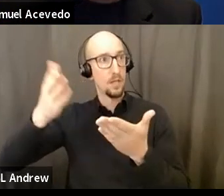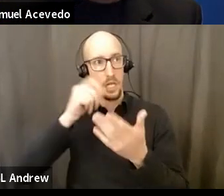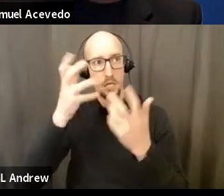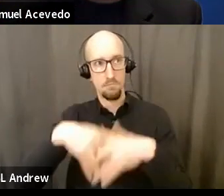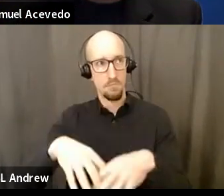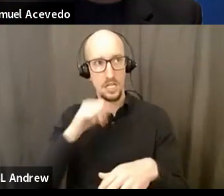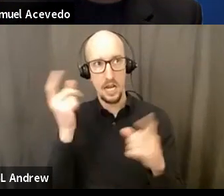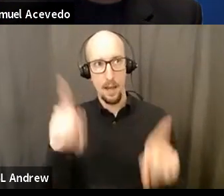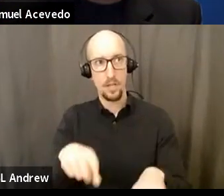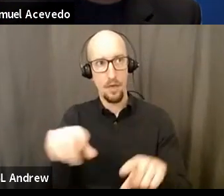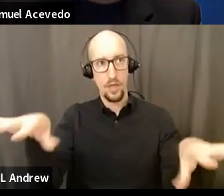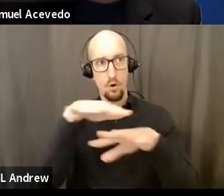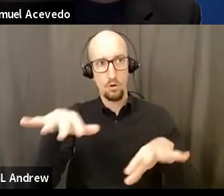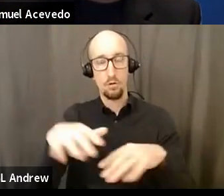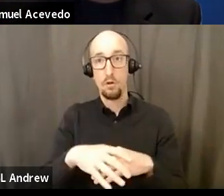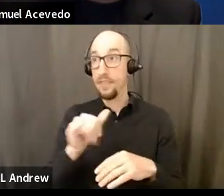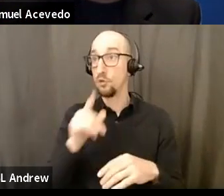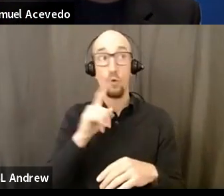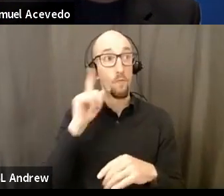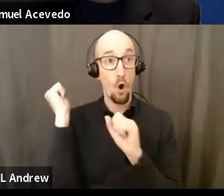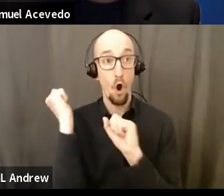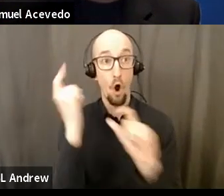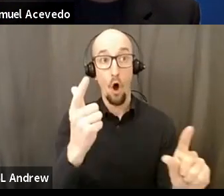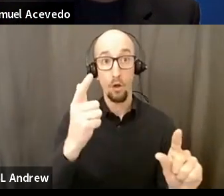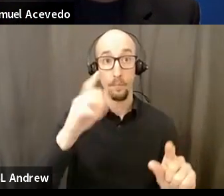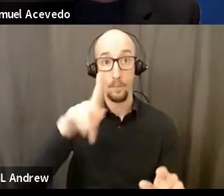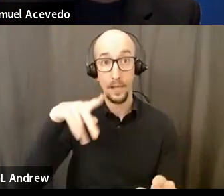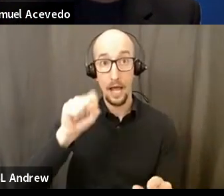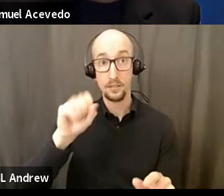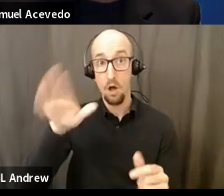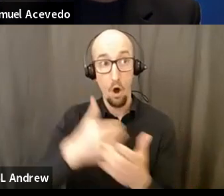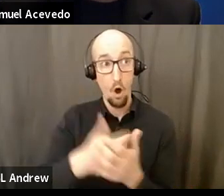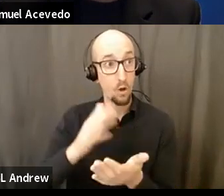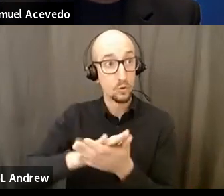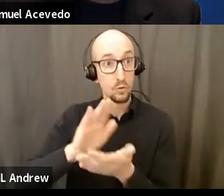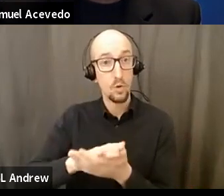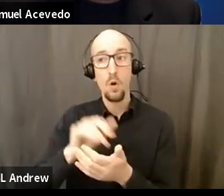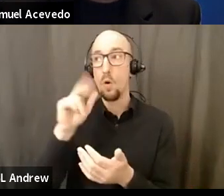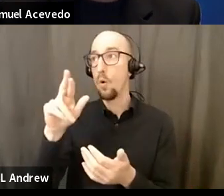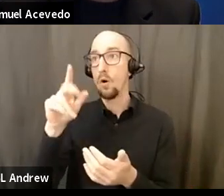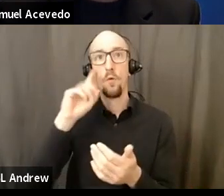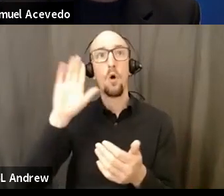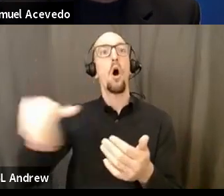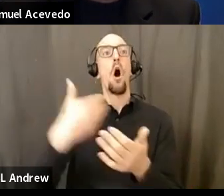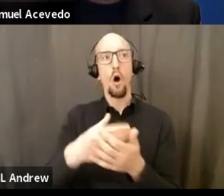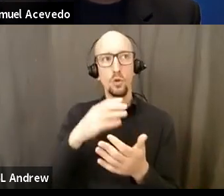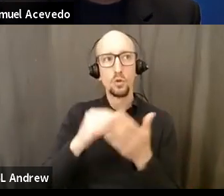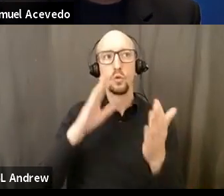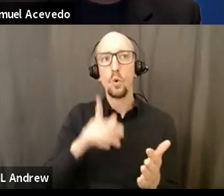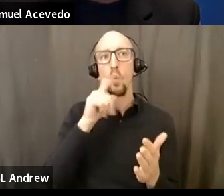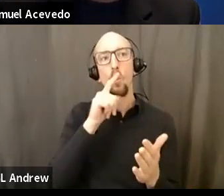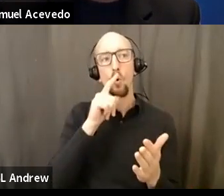Is that absolute across Boston Public Schools or absolute across all students who